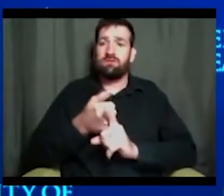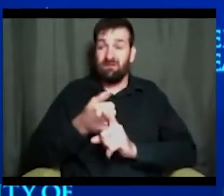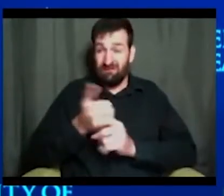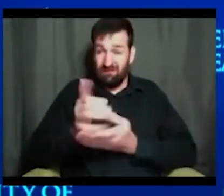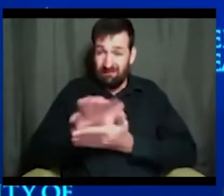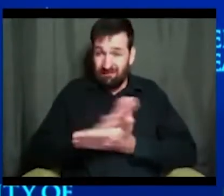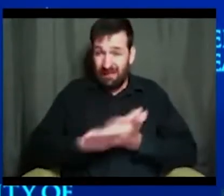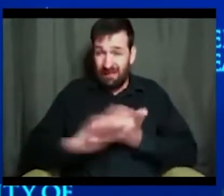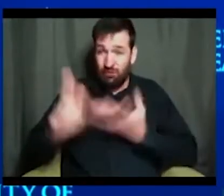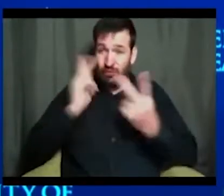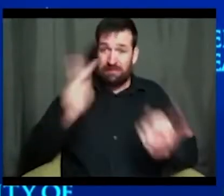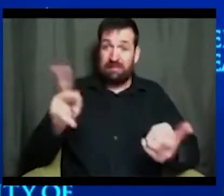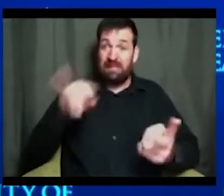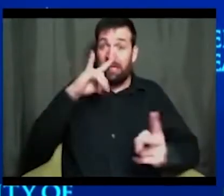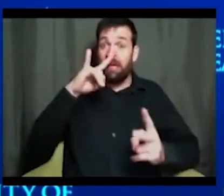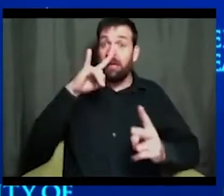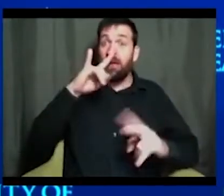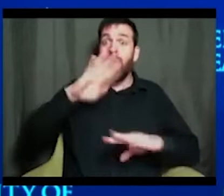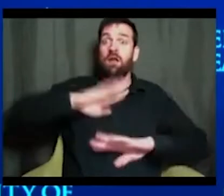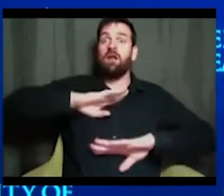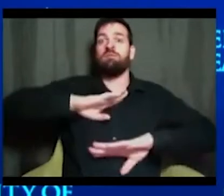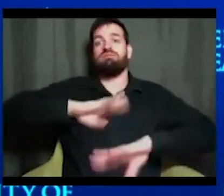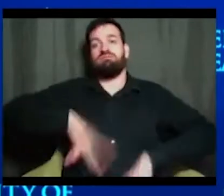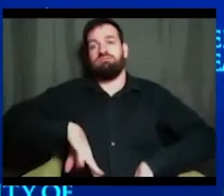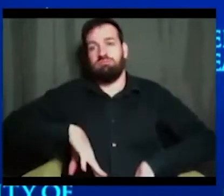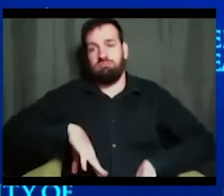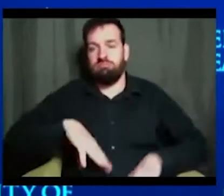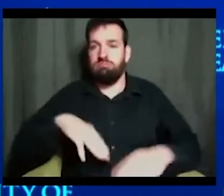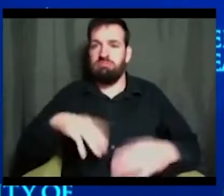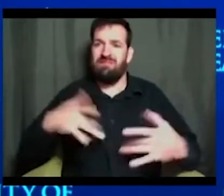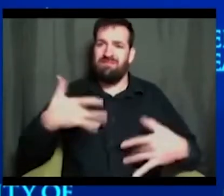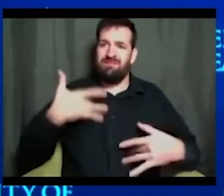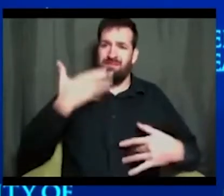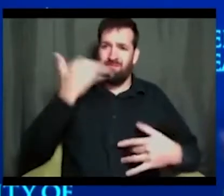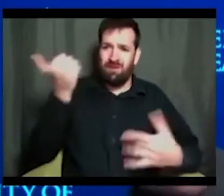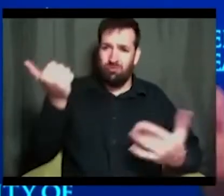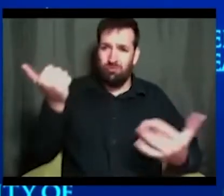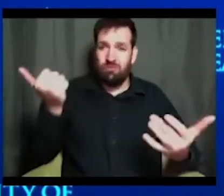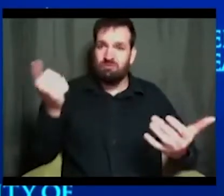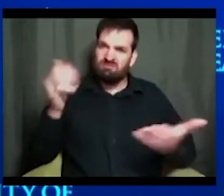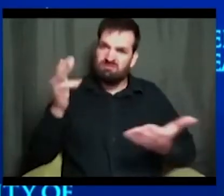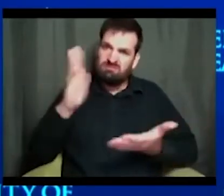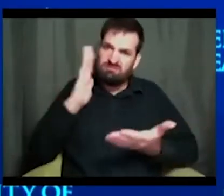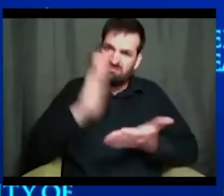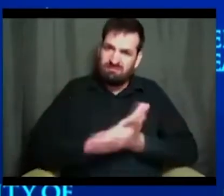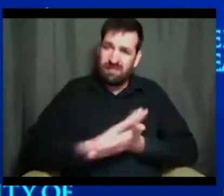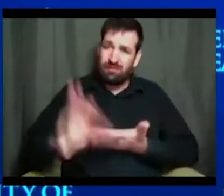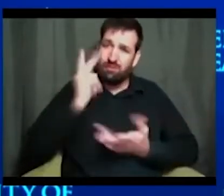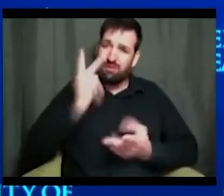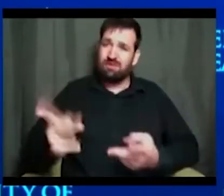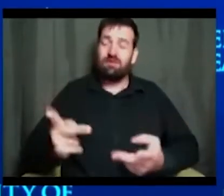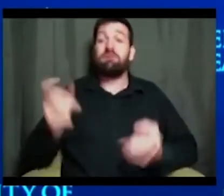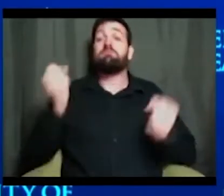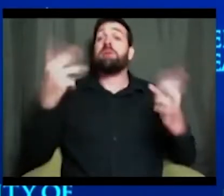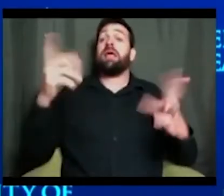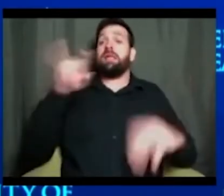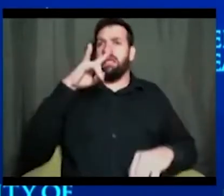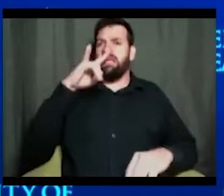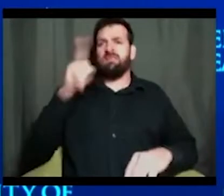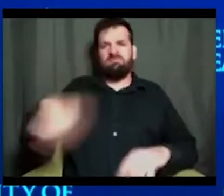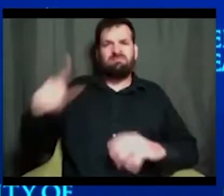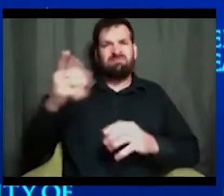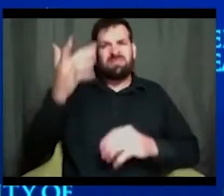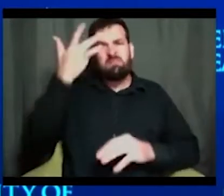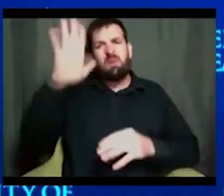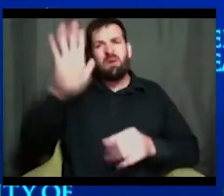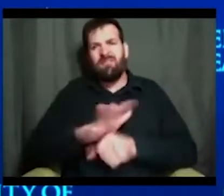kid gets done with their shot and they feel a little bit relieved. And I think I think a lot of these kids they're smart enough to know that that